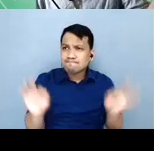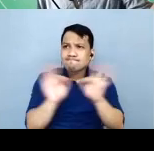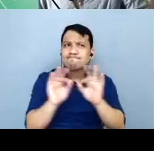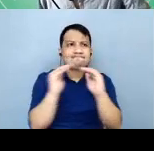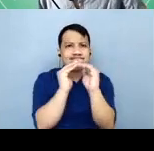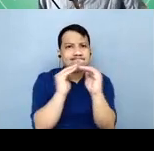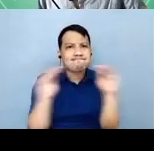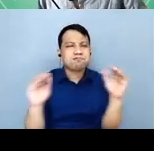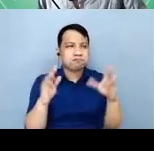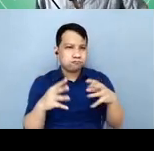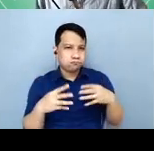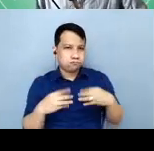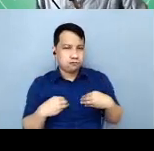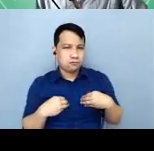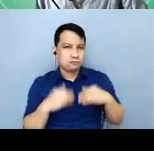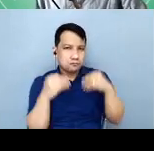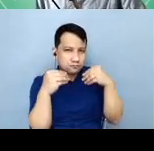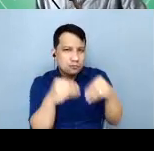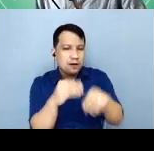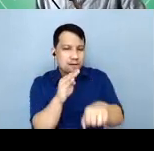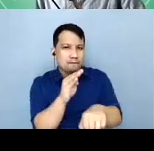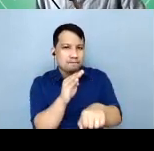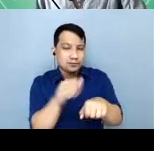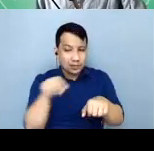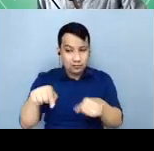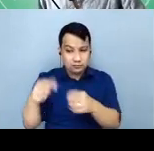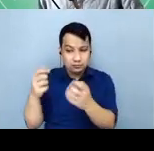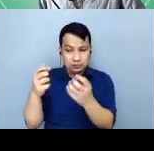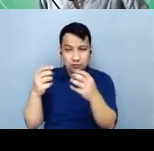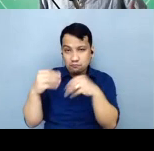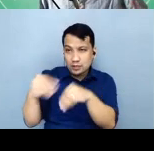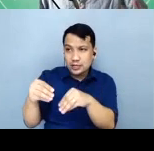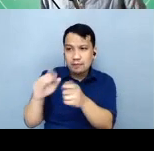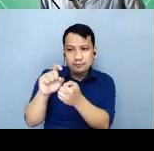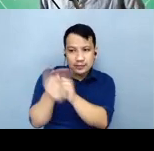that the market will accept certain adjustments, but it has to be